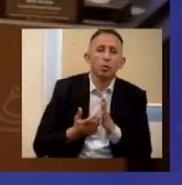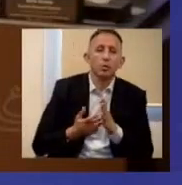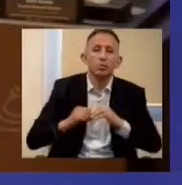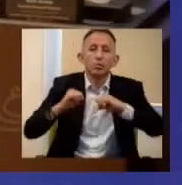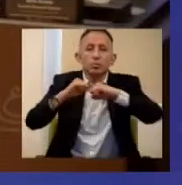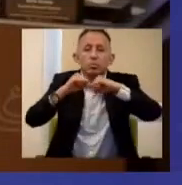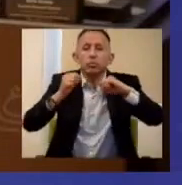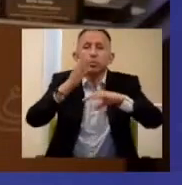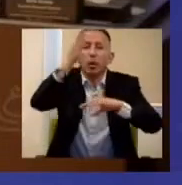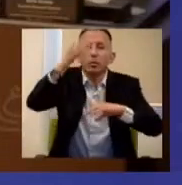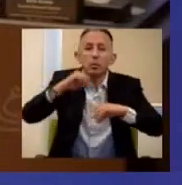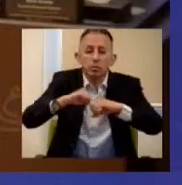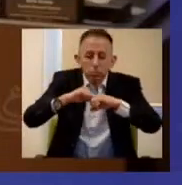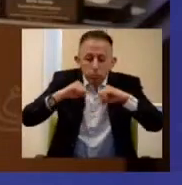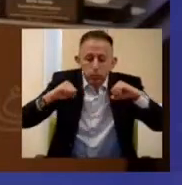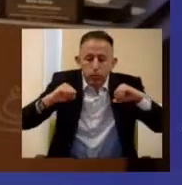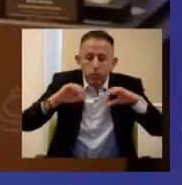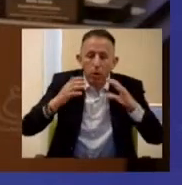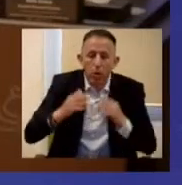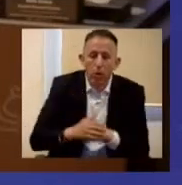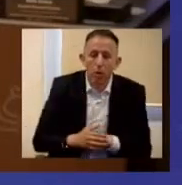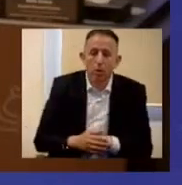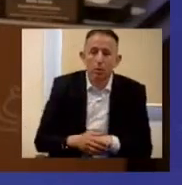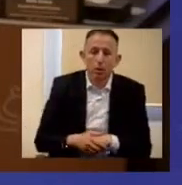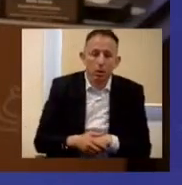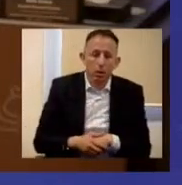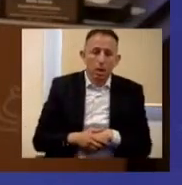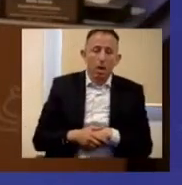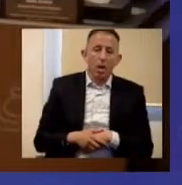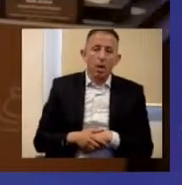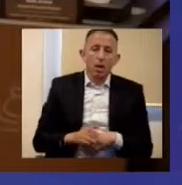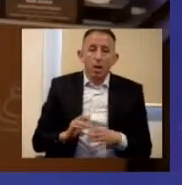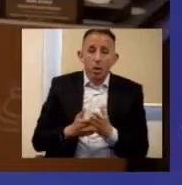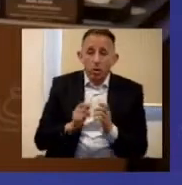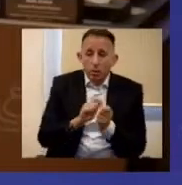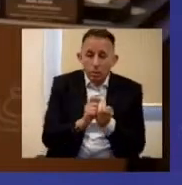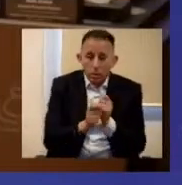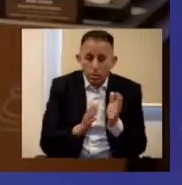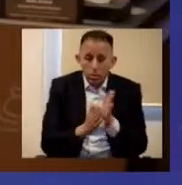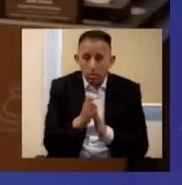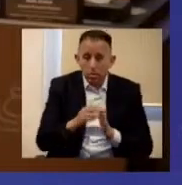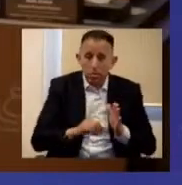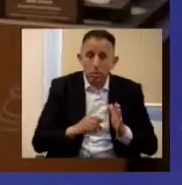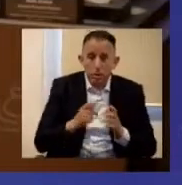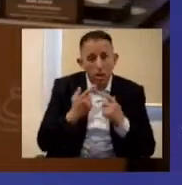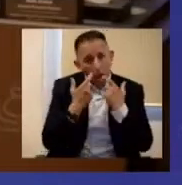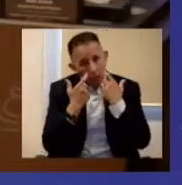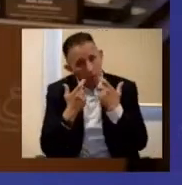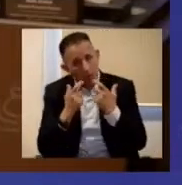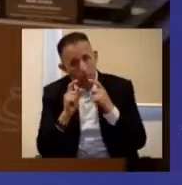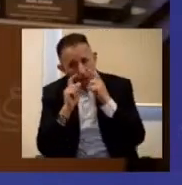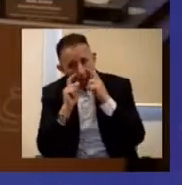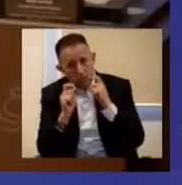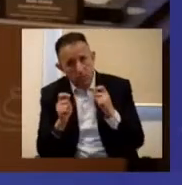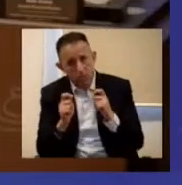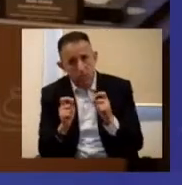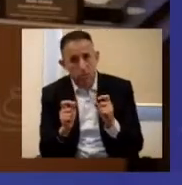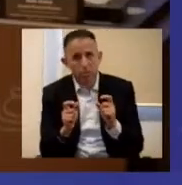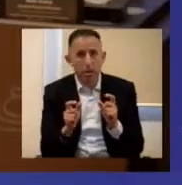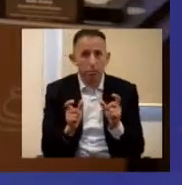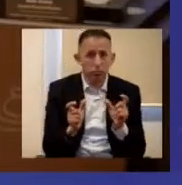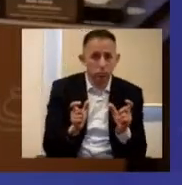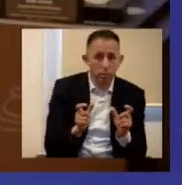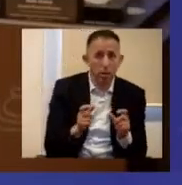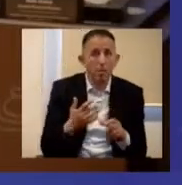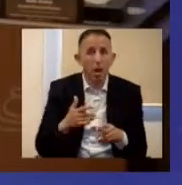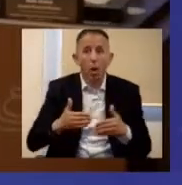cautious. We cannot stop. Of course we cannot stop. We are in the middle of the river, and we have to keep swimming.